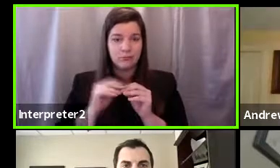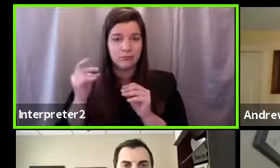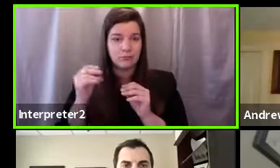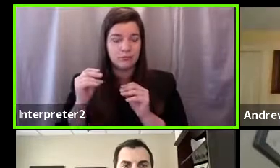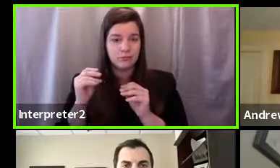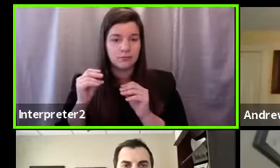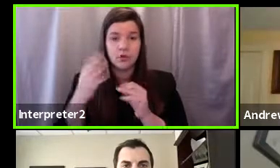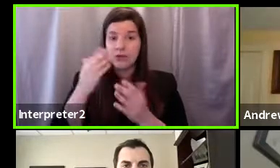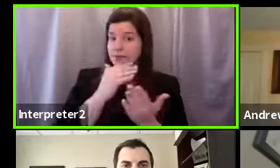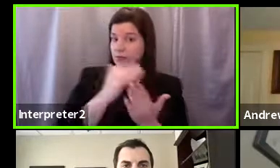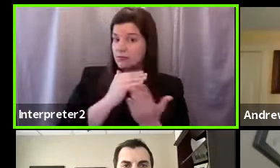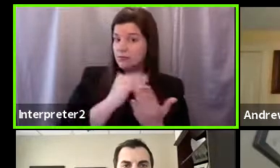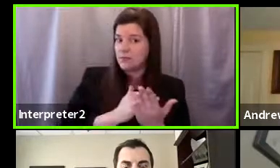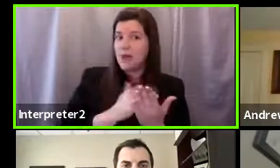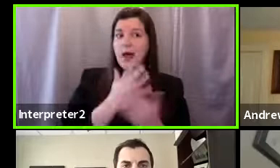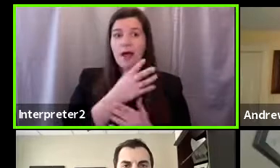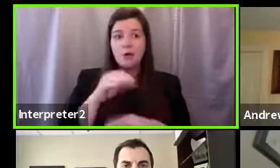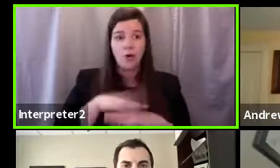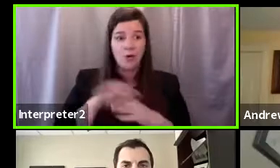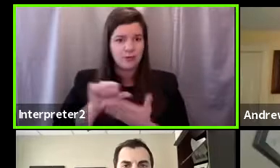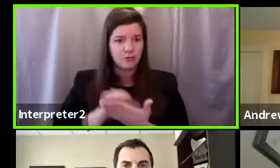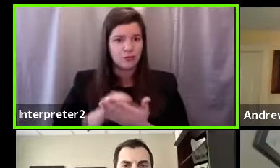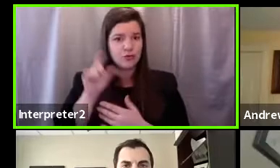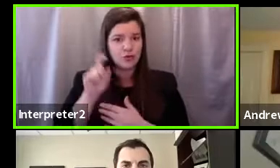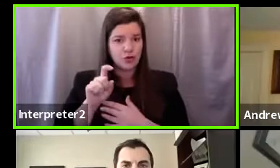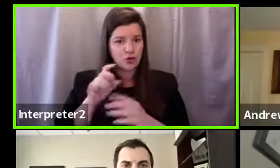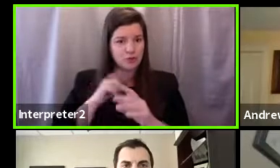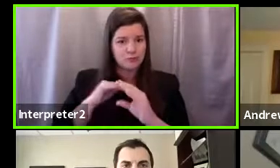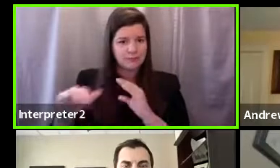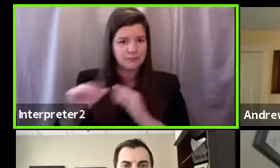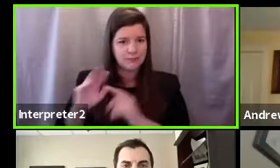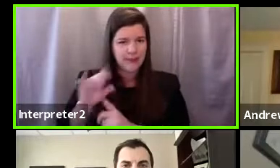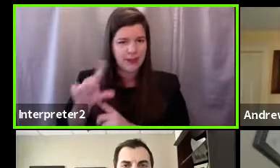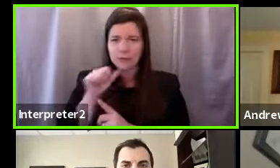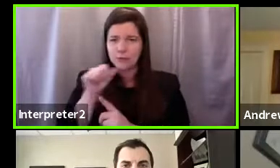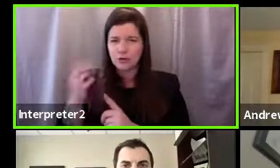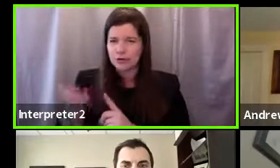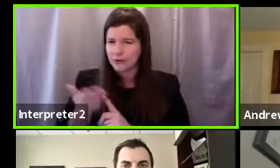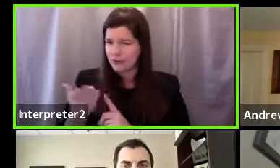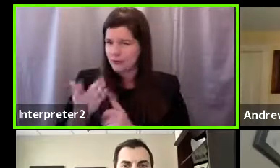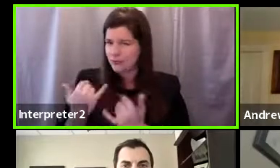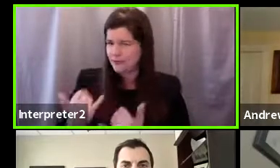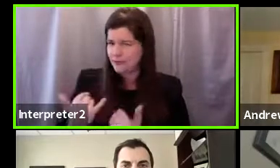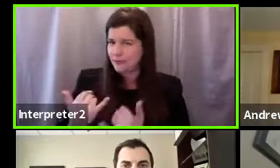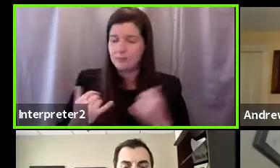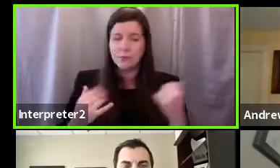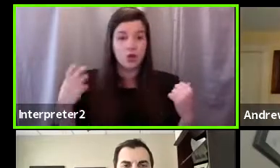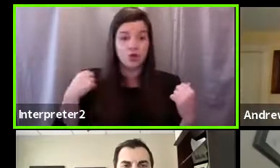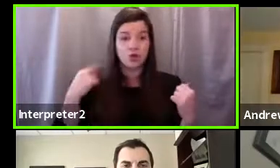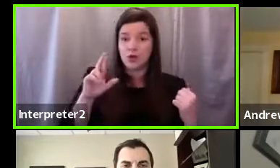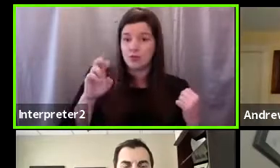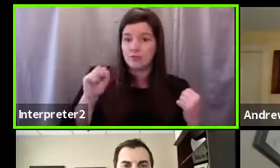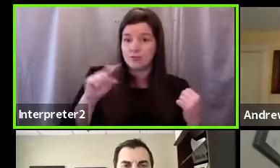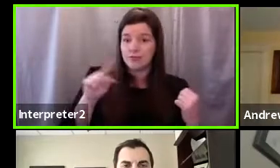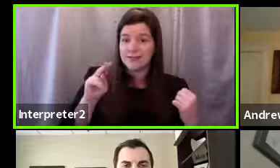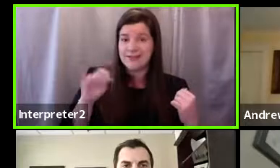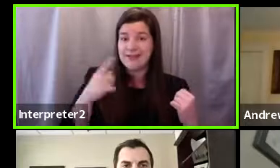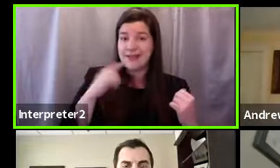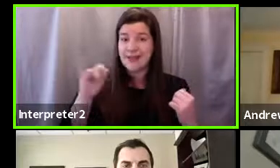on the witness list and on the agenda, so she should have gotten the email, but she's not here right now. Okay. Well, if she jumps